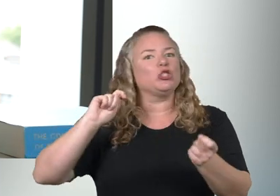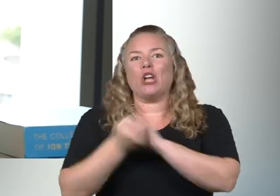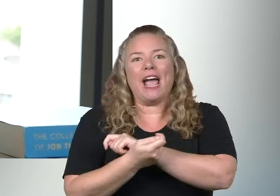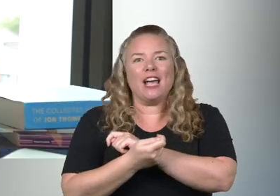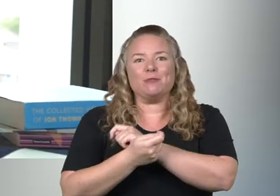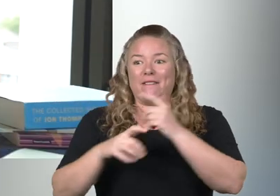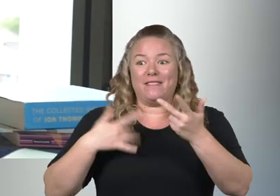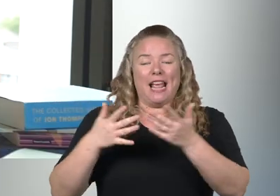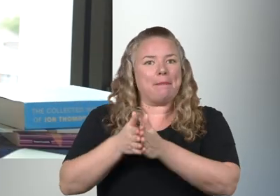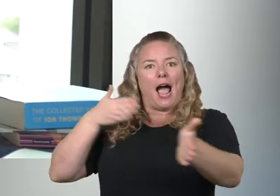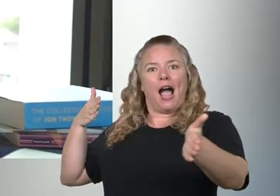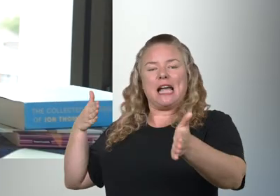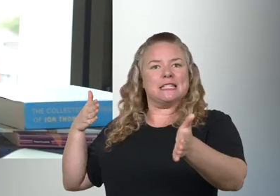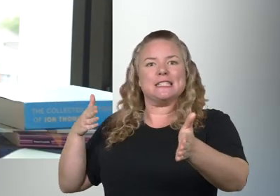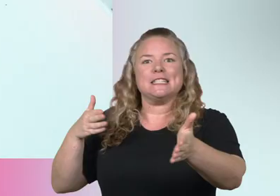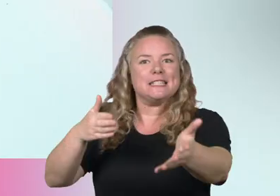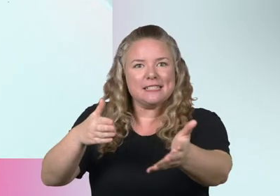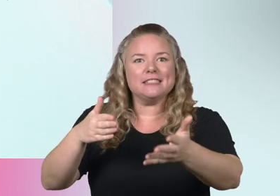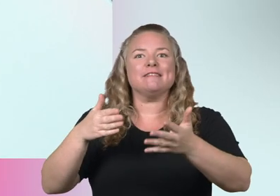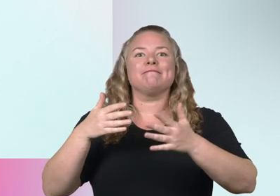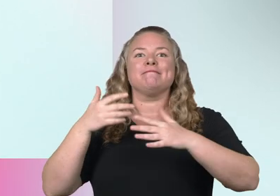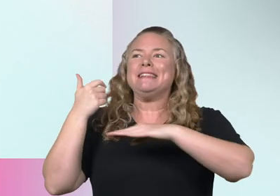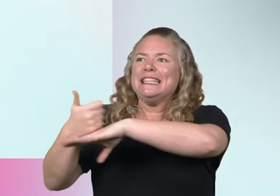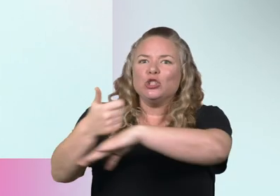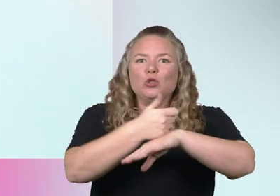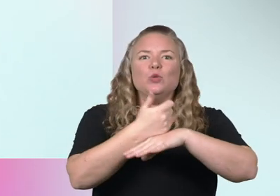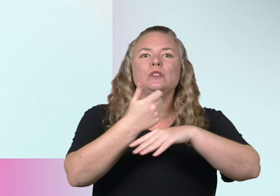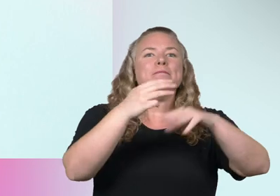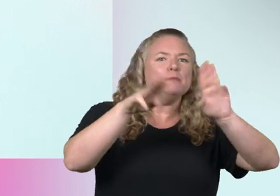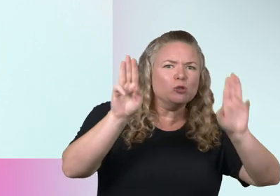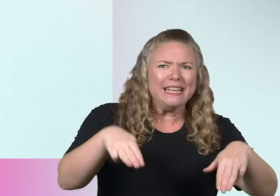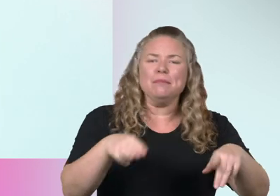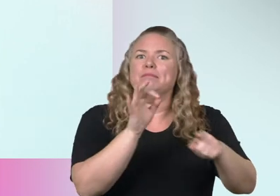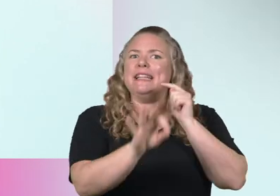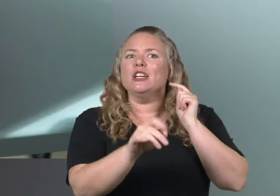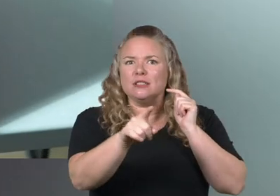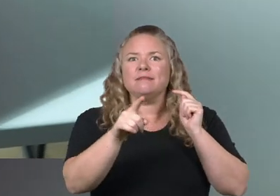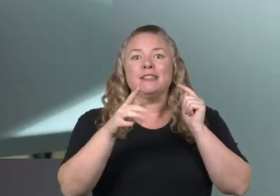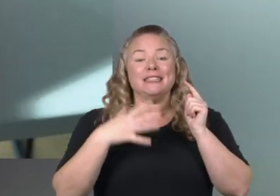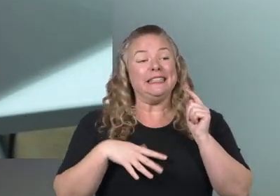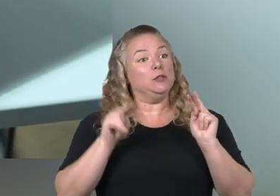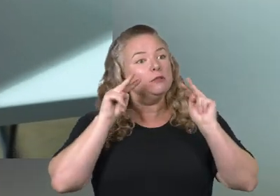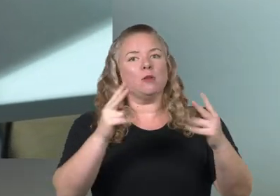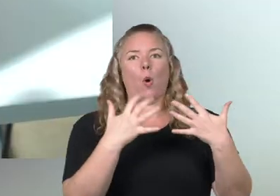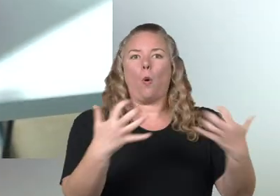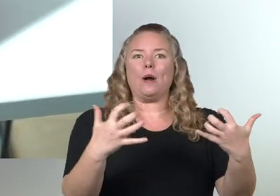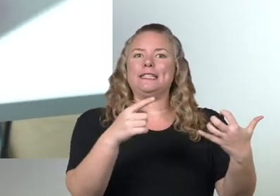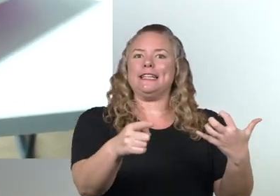chasing. It's a big ask for institutions, and particularly museums, to